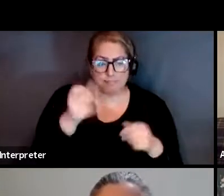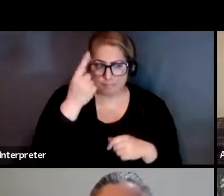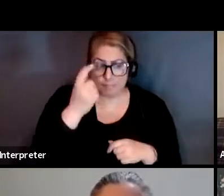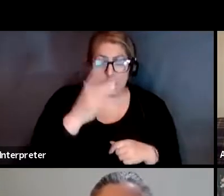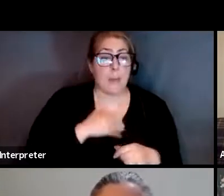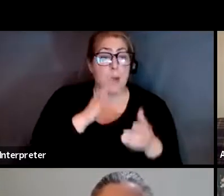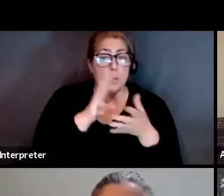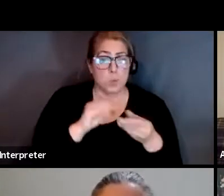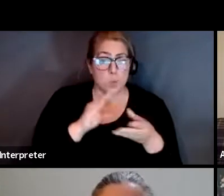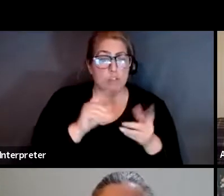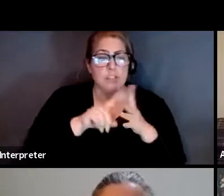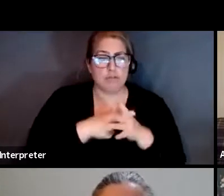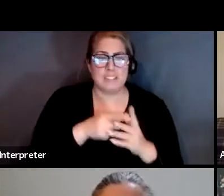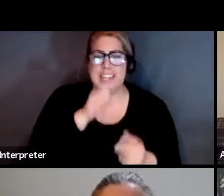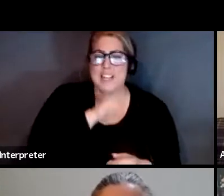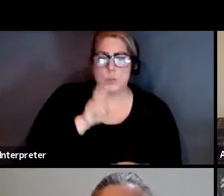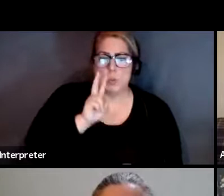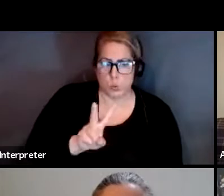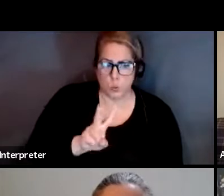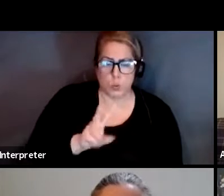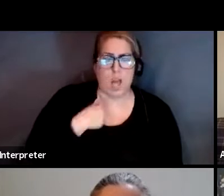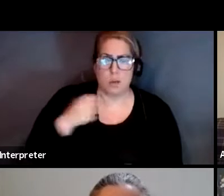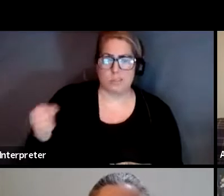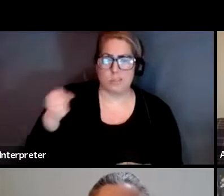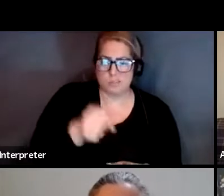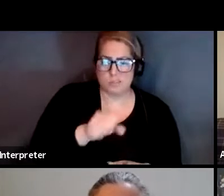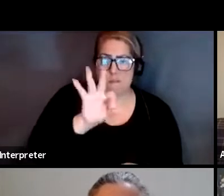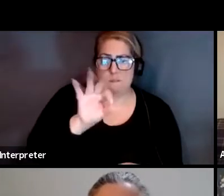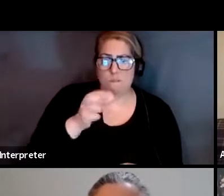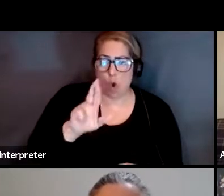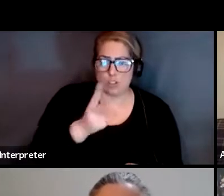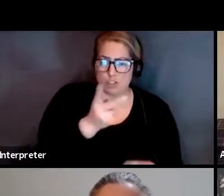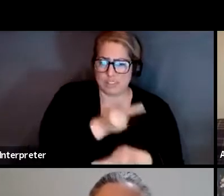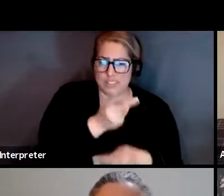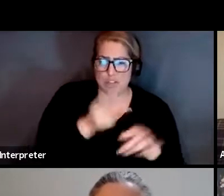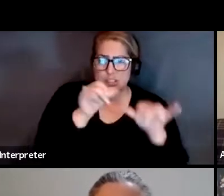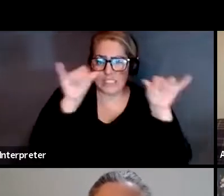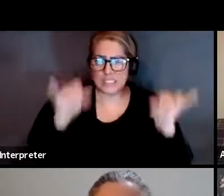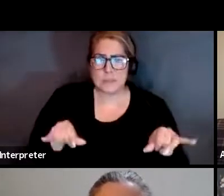at the age of two when I was placed into foster care. I was